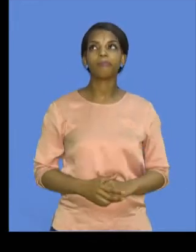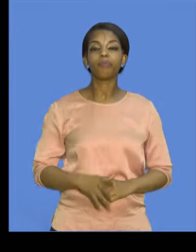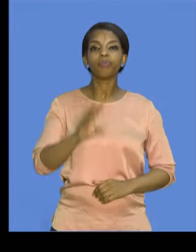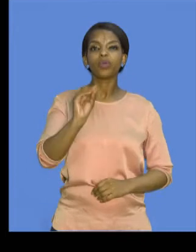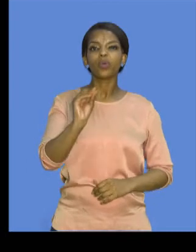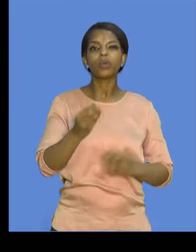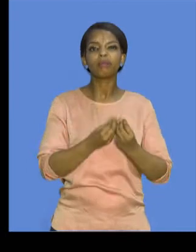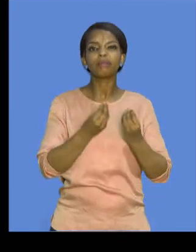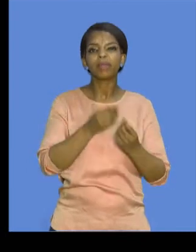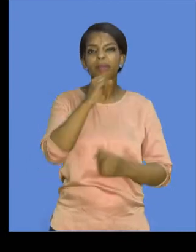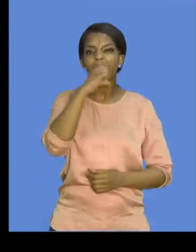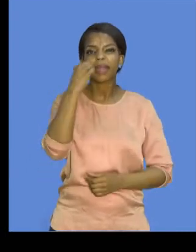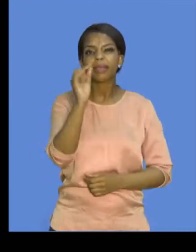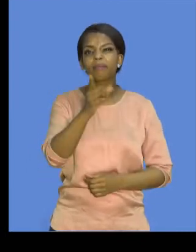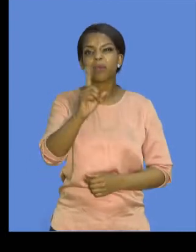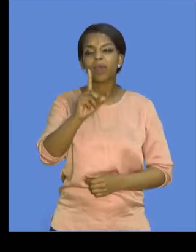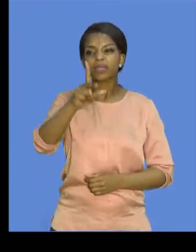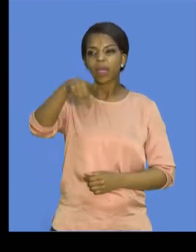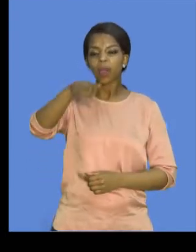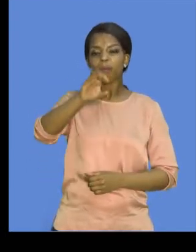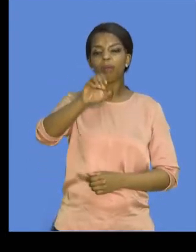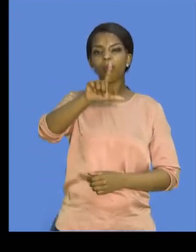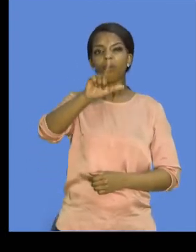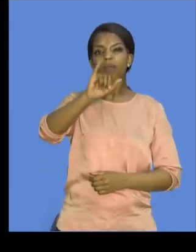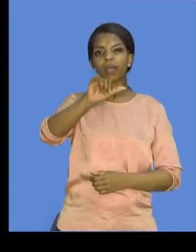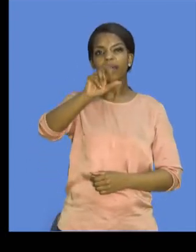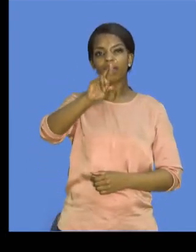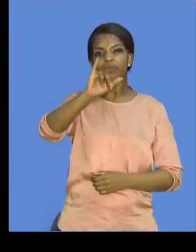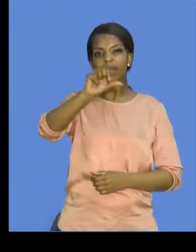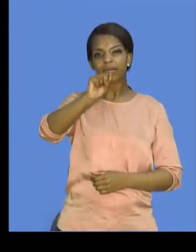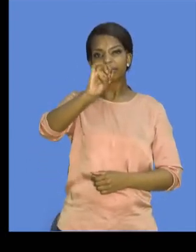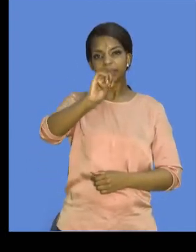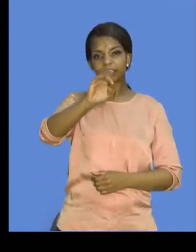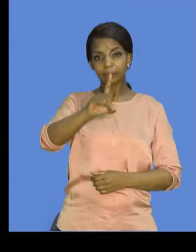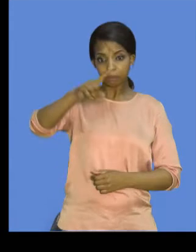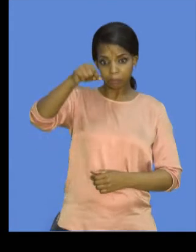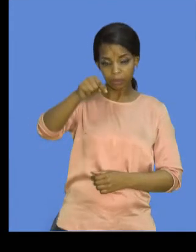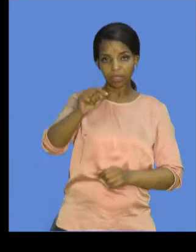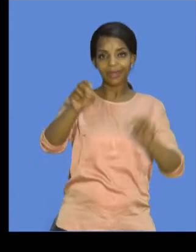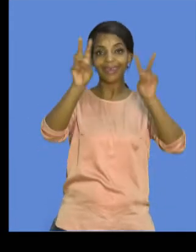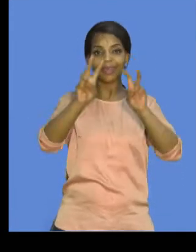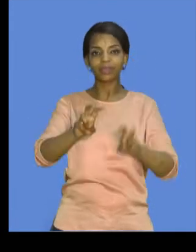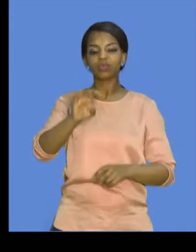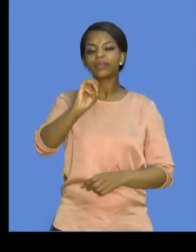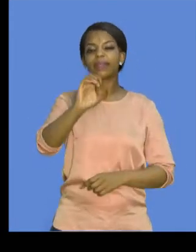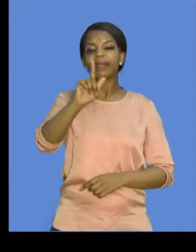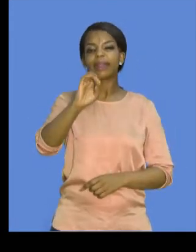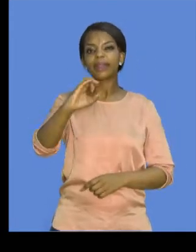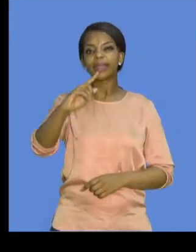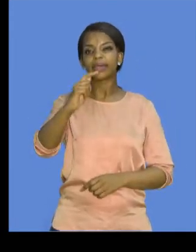called polarization of charge, where by the electrons shift. Why is it about the electrons? We've already mentioned